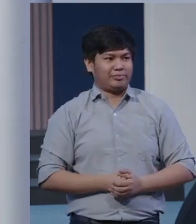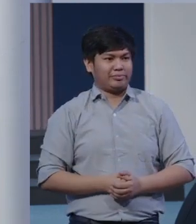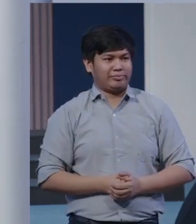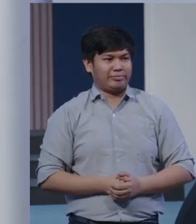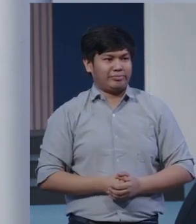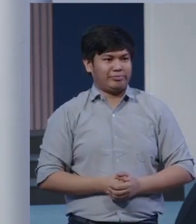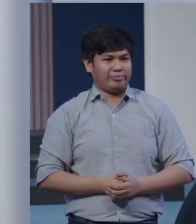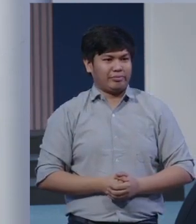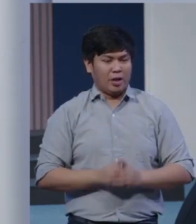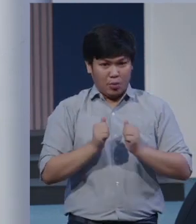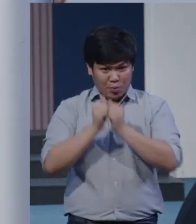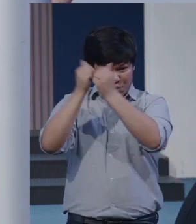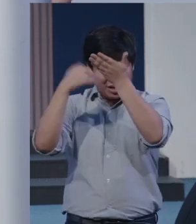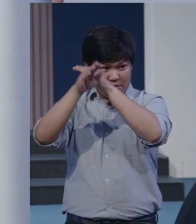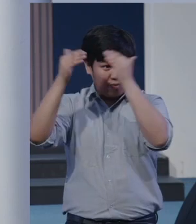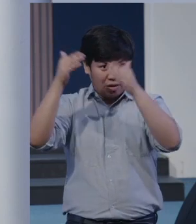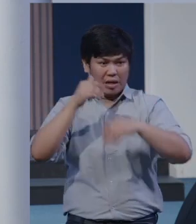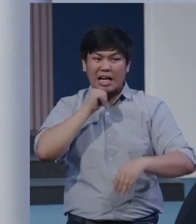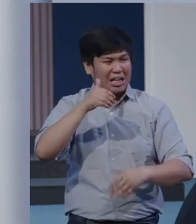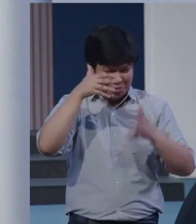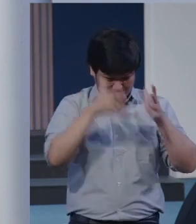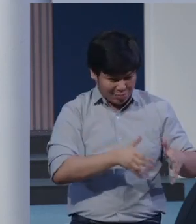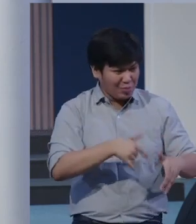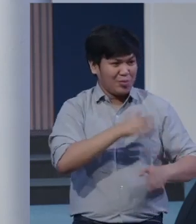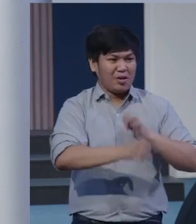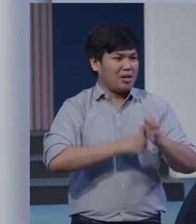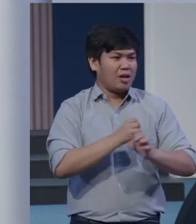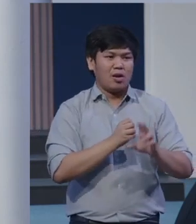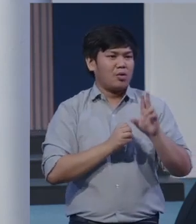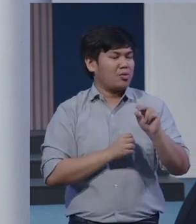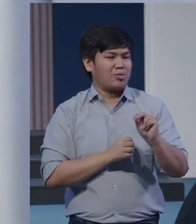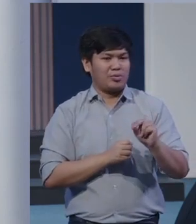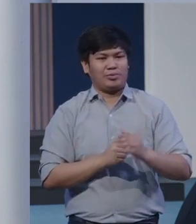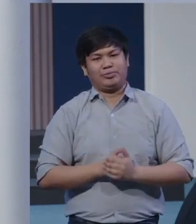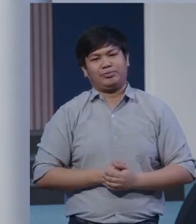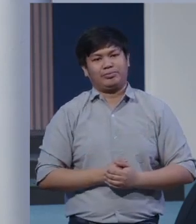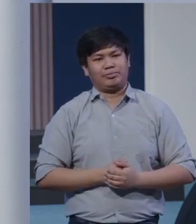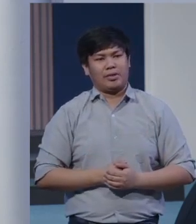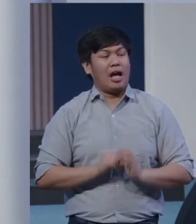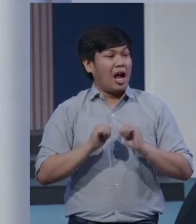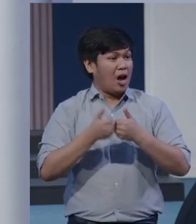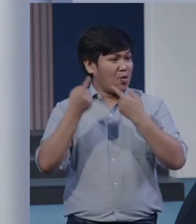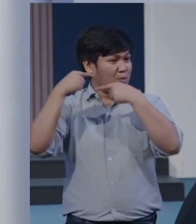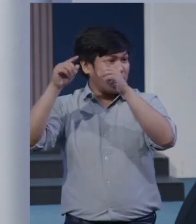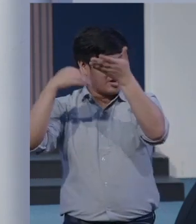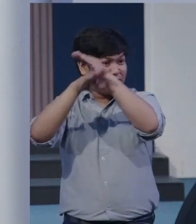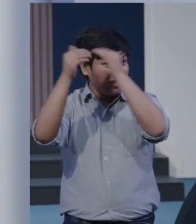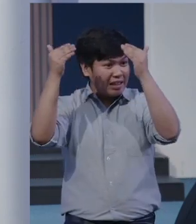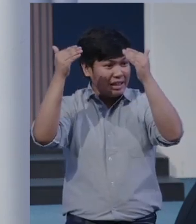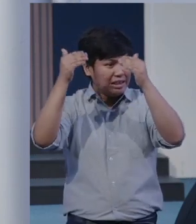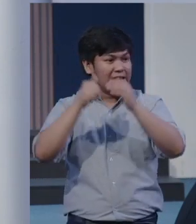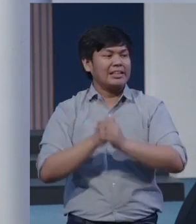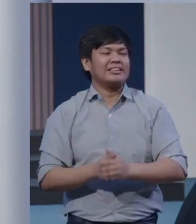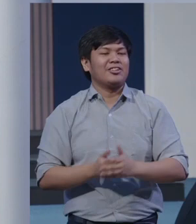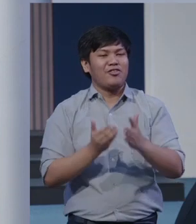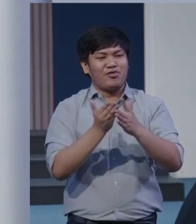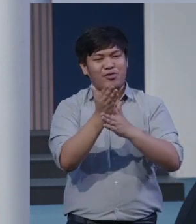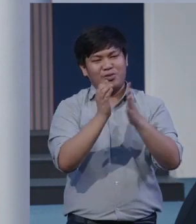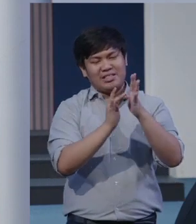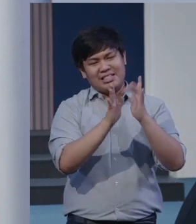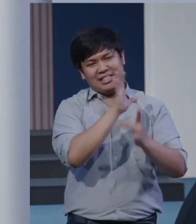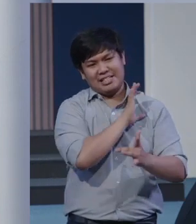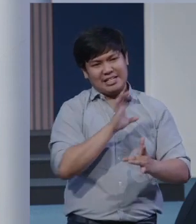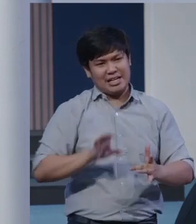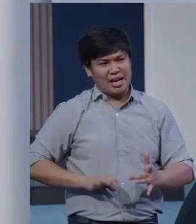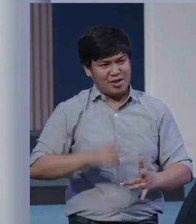heavenly places Paano in Christ Jesus in Union with